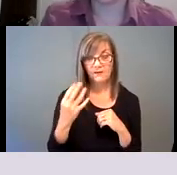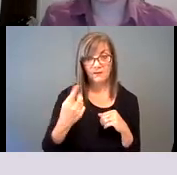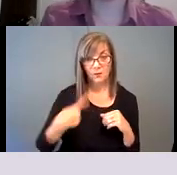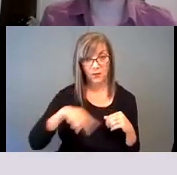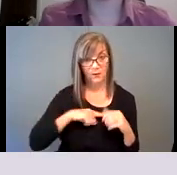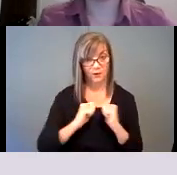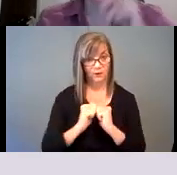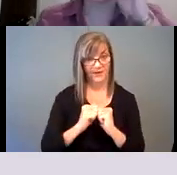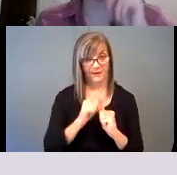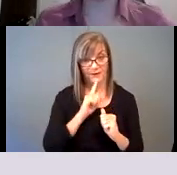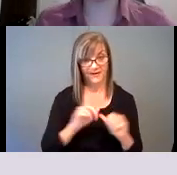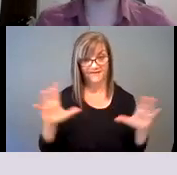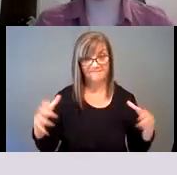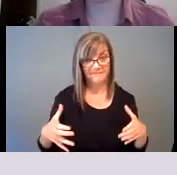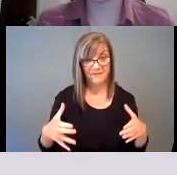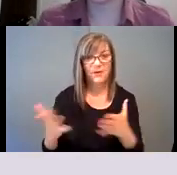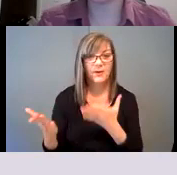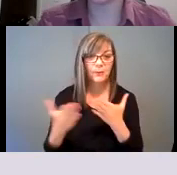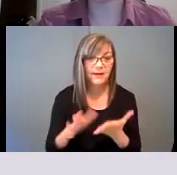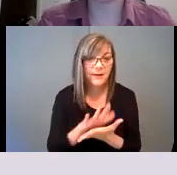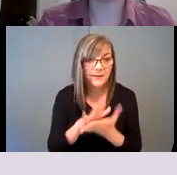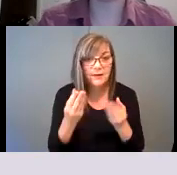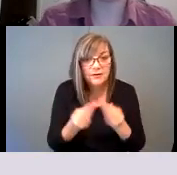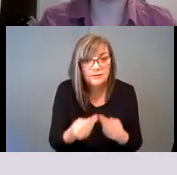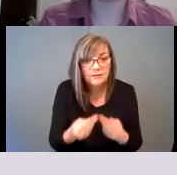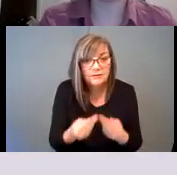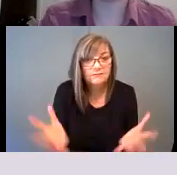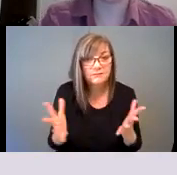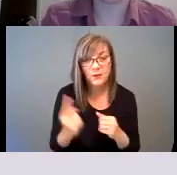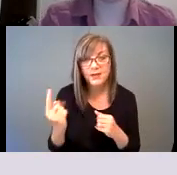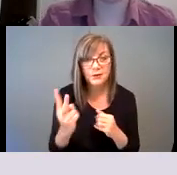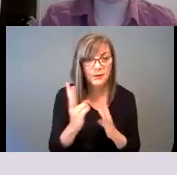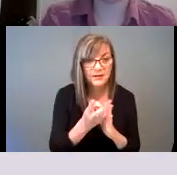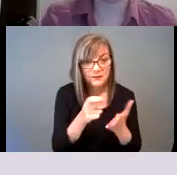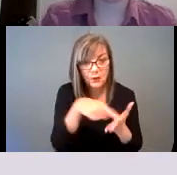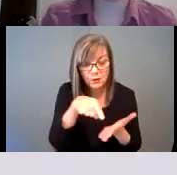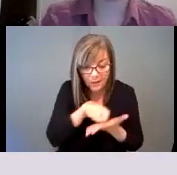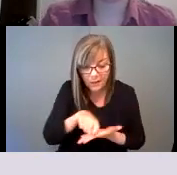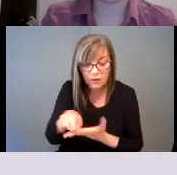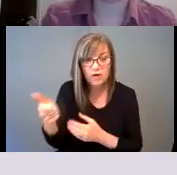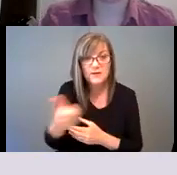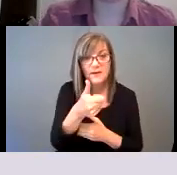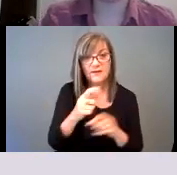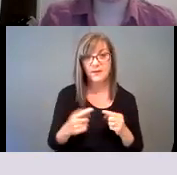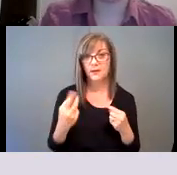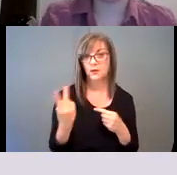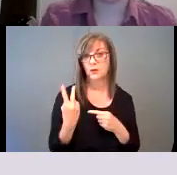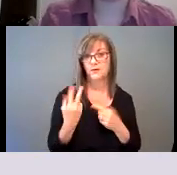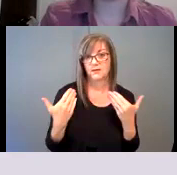would have actually brought these handouts, and we would have taken a couple minutes for all of you to fill them out, but we just filled one out